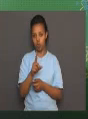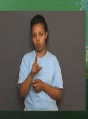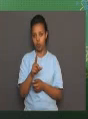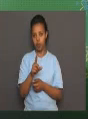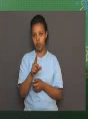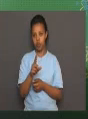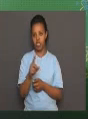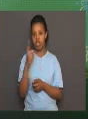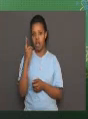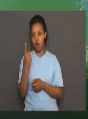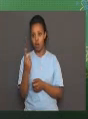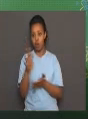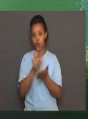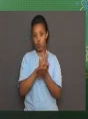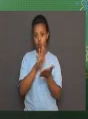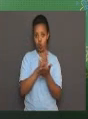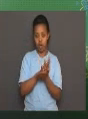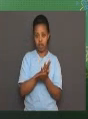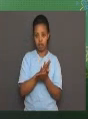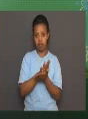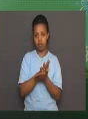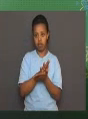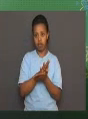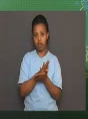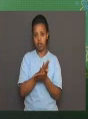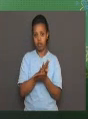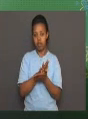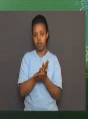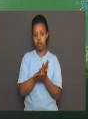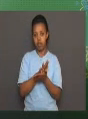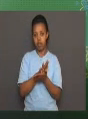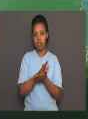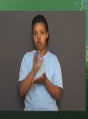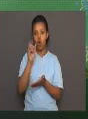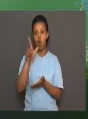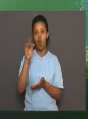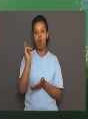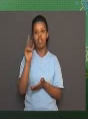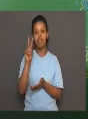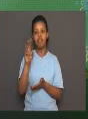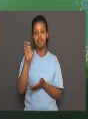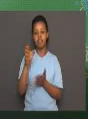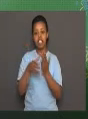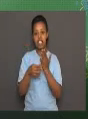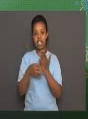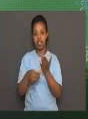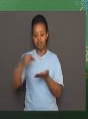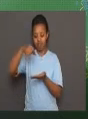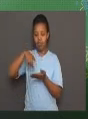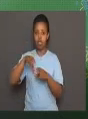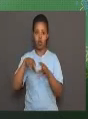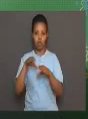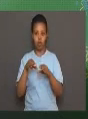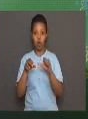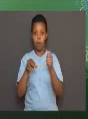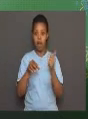On one piece of paper, you add a drop of olive oil. On the other